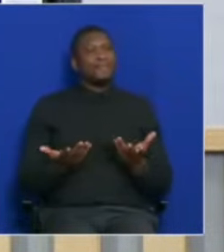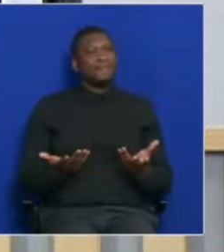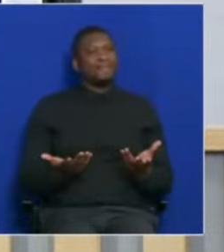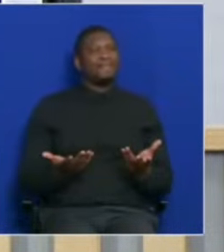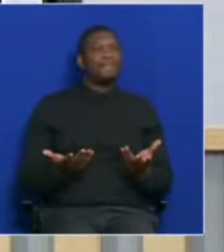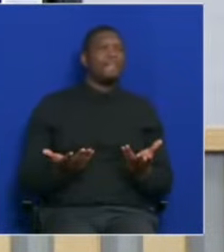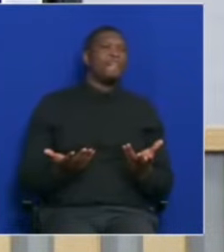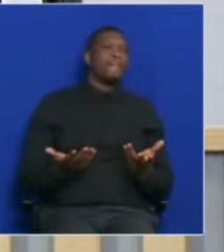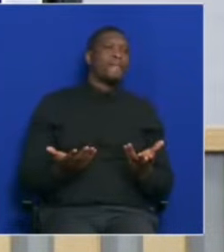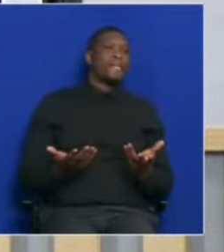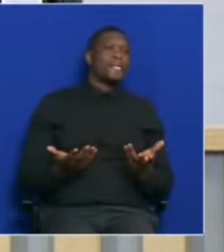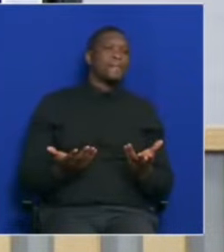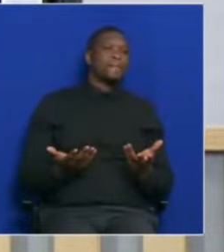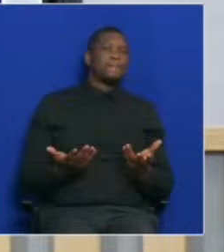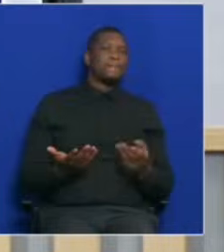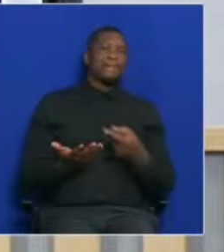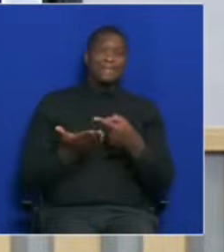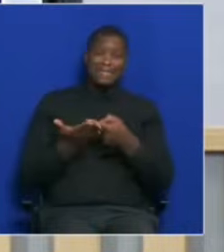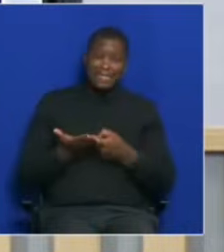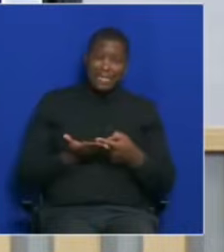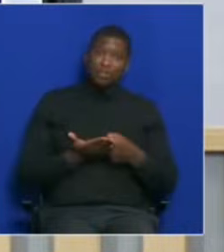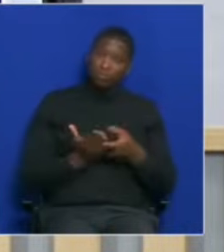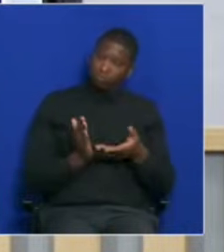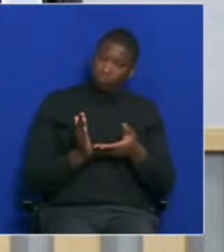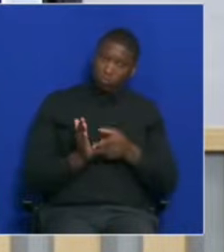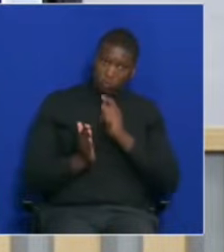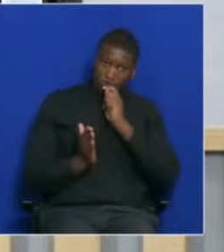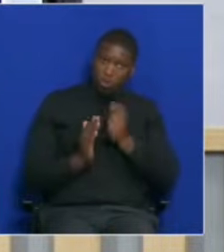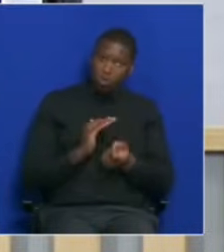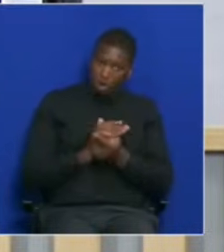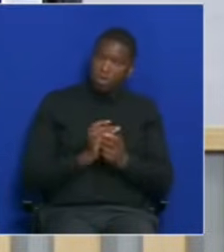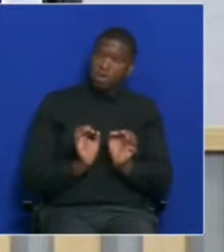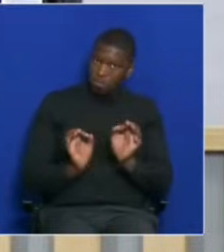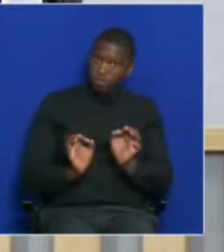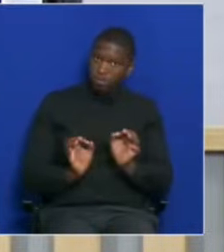these discussions did happen, and as